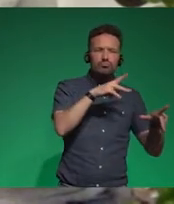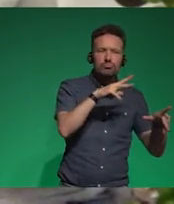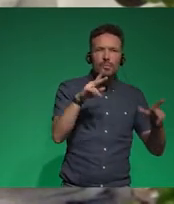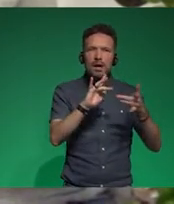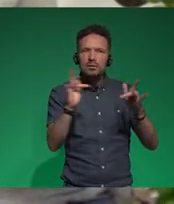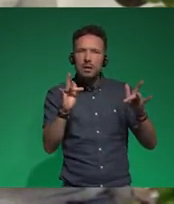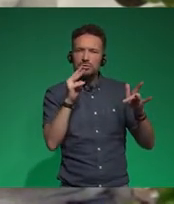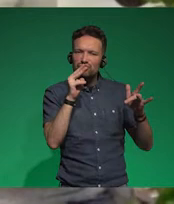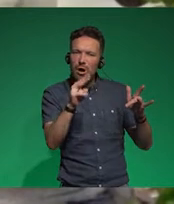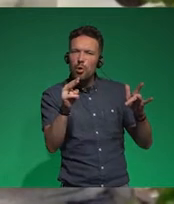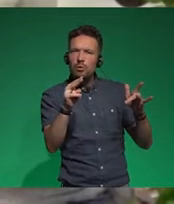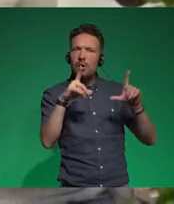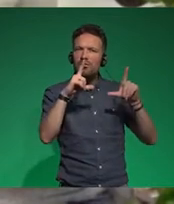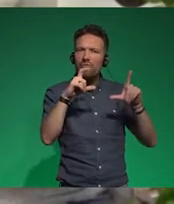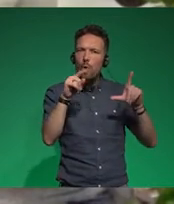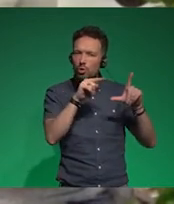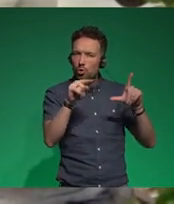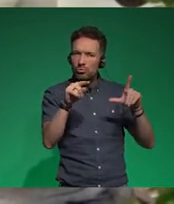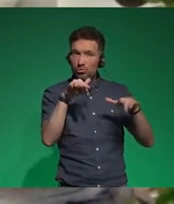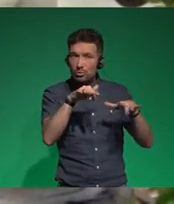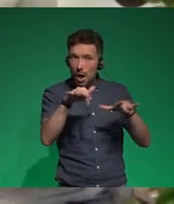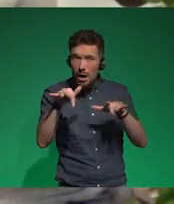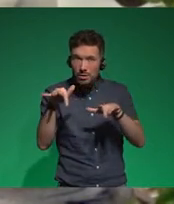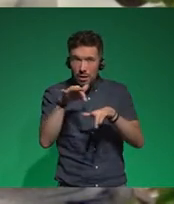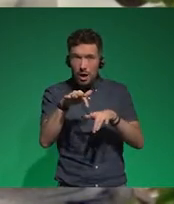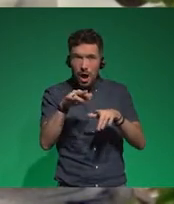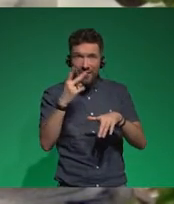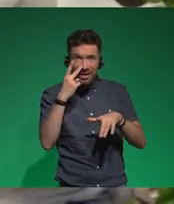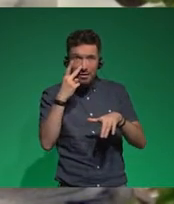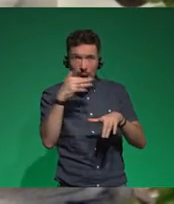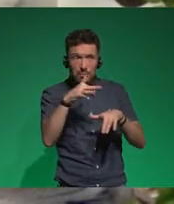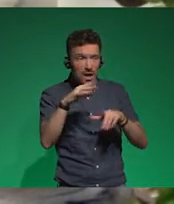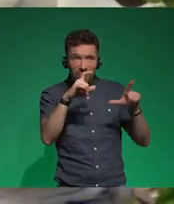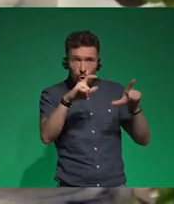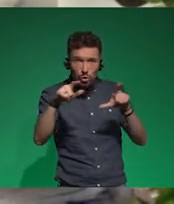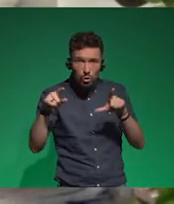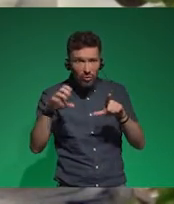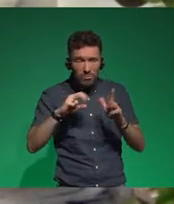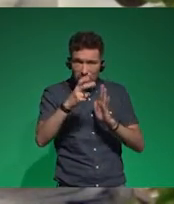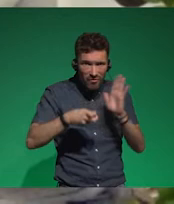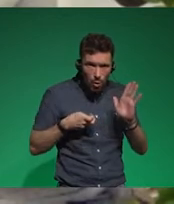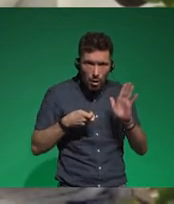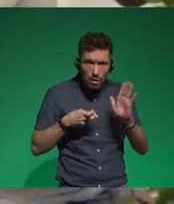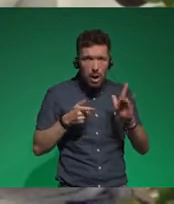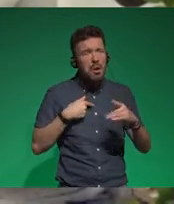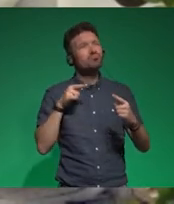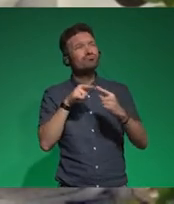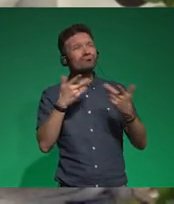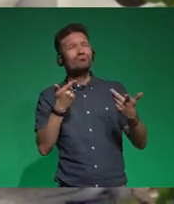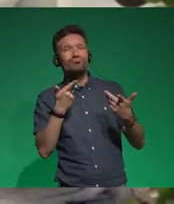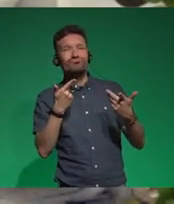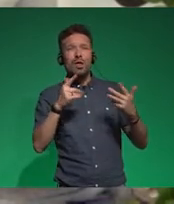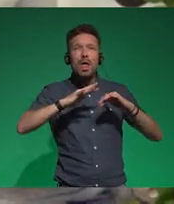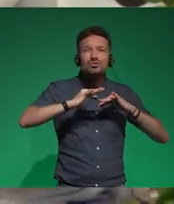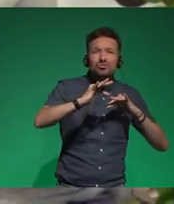available. I wanted to see this kind of landscape photographs that